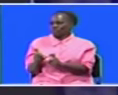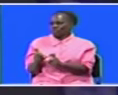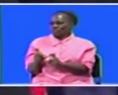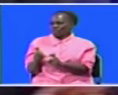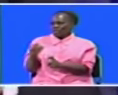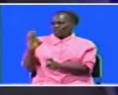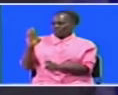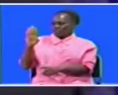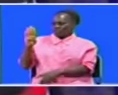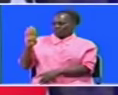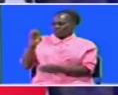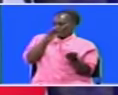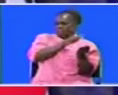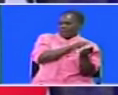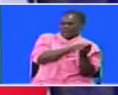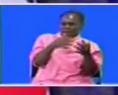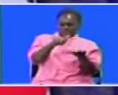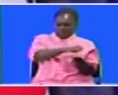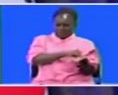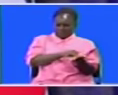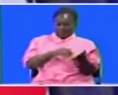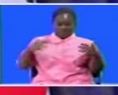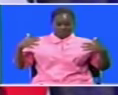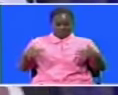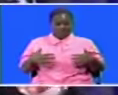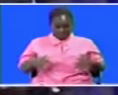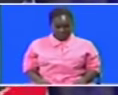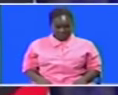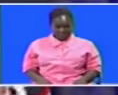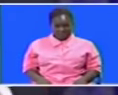Federal Reserve Bank of New York. Guy, anyway.